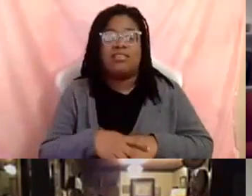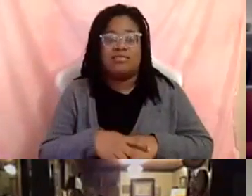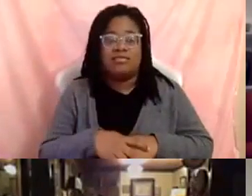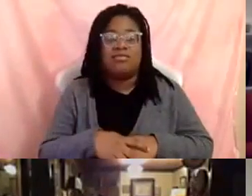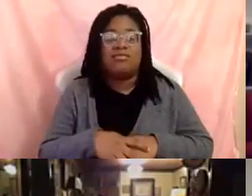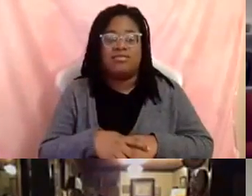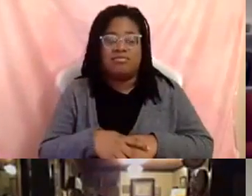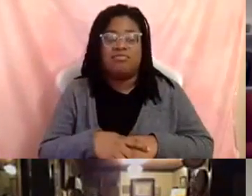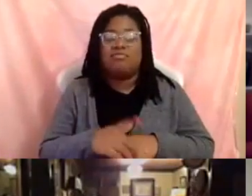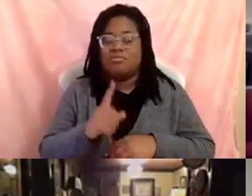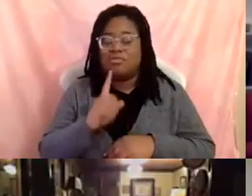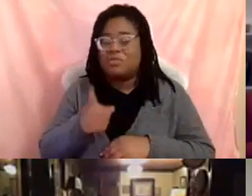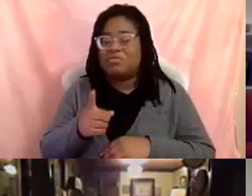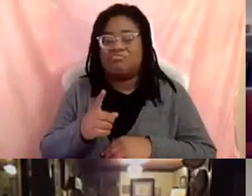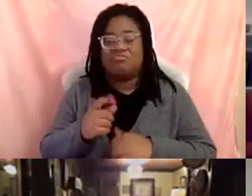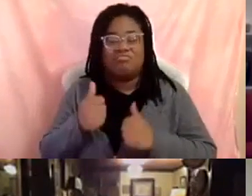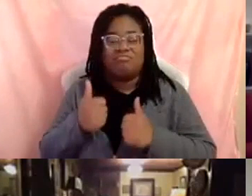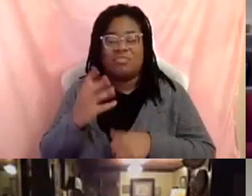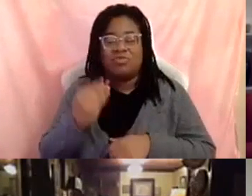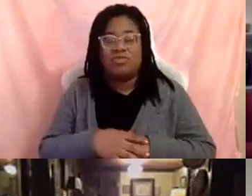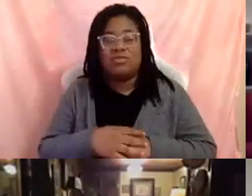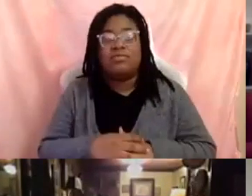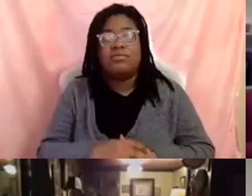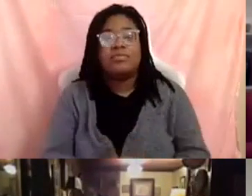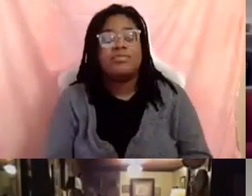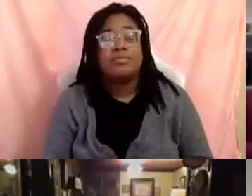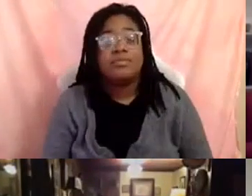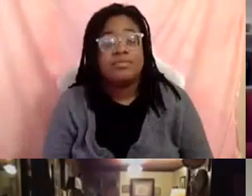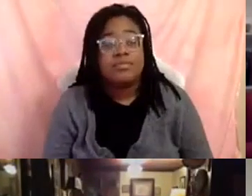about the layers. Beautiful.